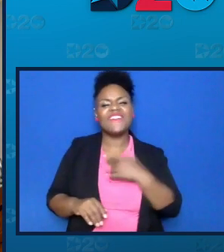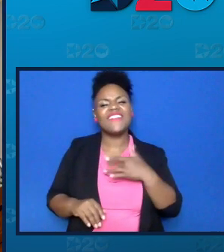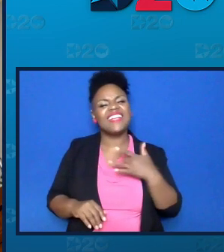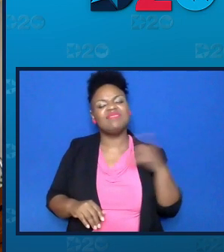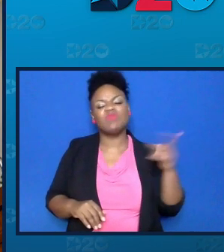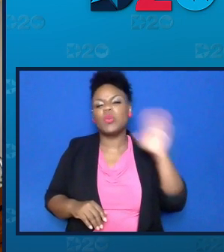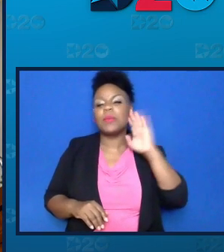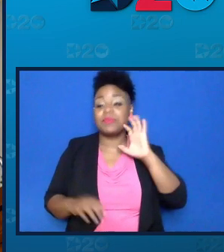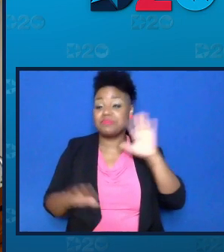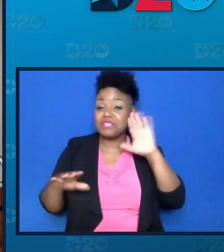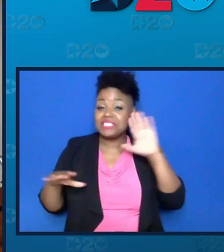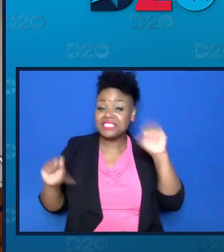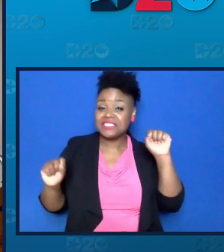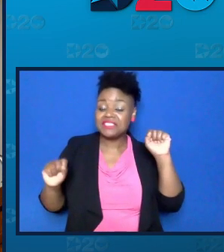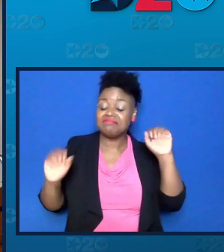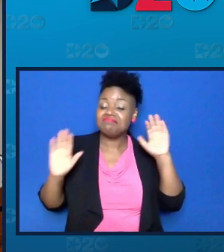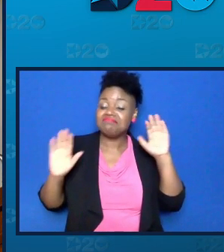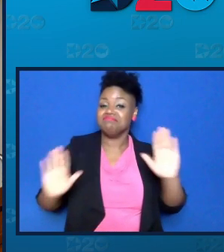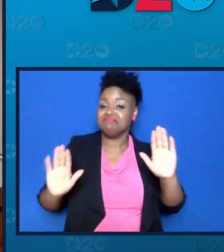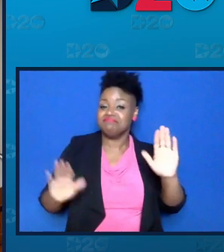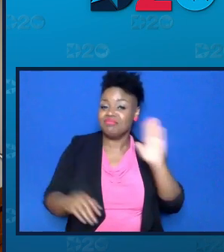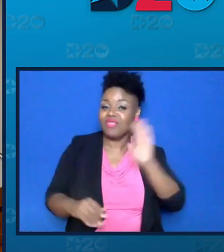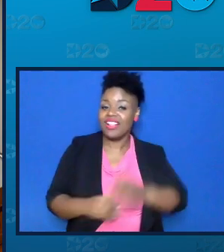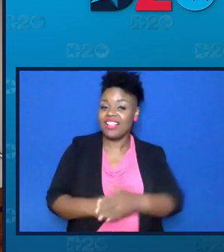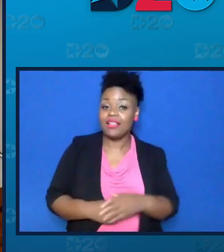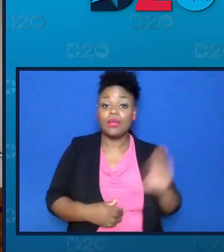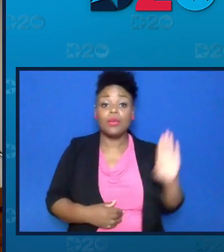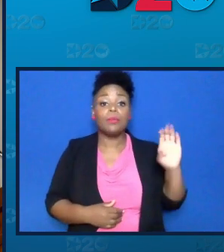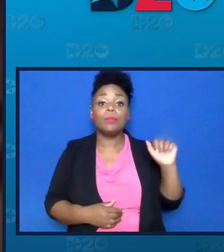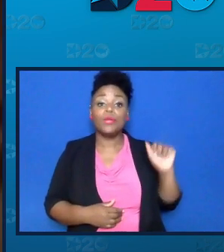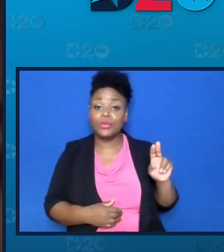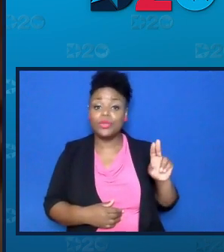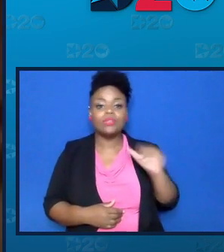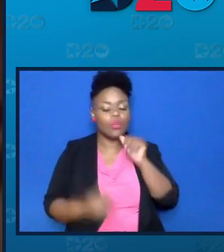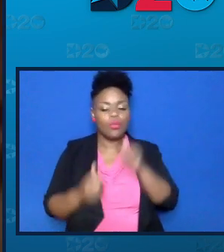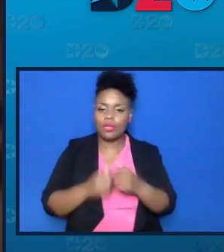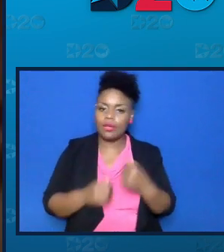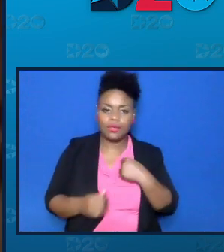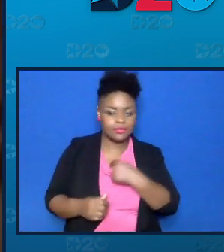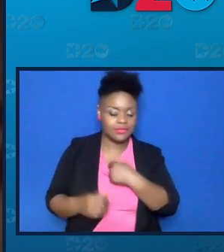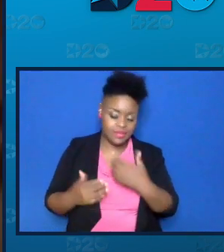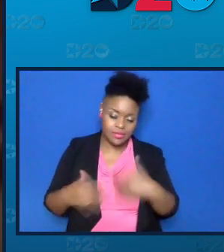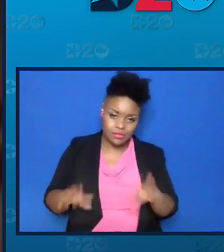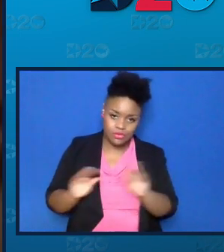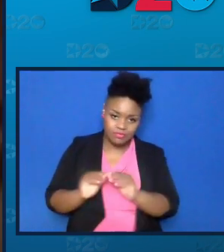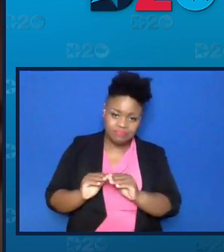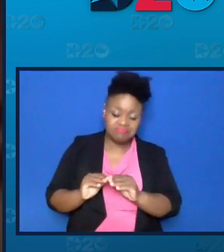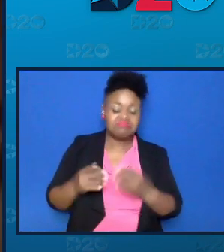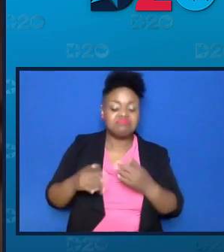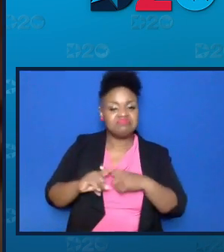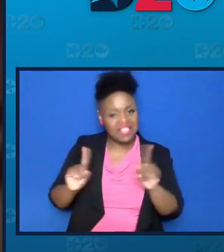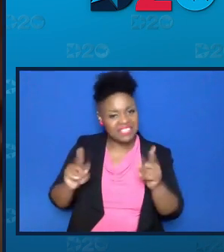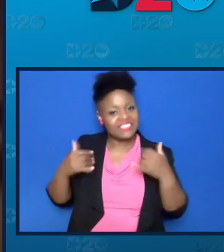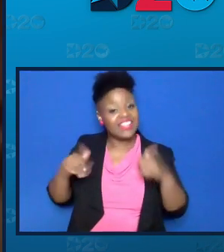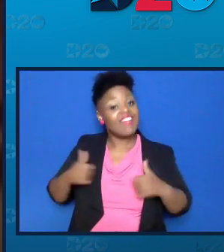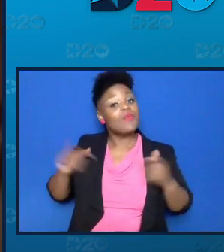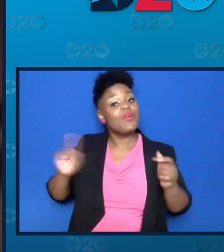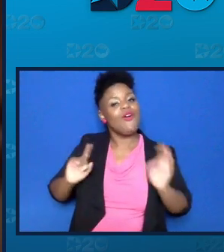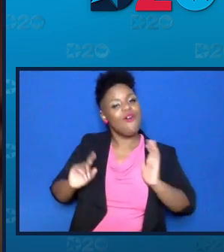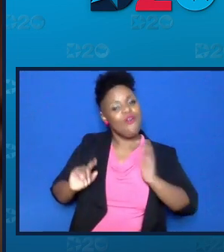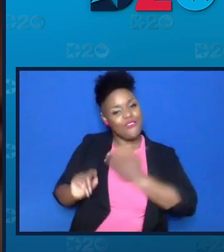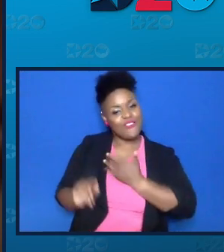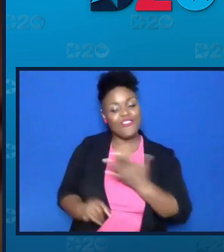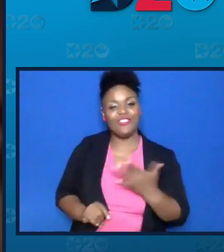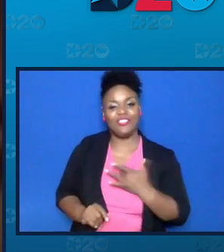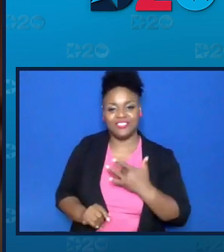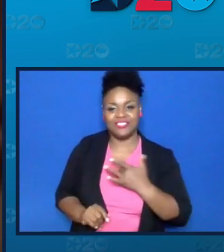president. Bo isn't with us any longer. But he is still very much alive in our hearts, and we can still